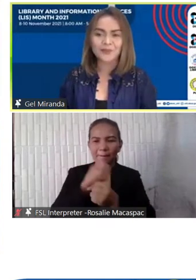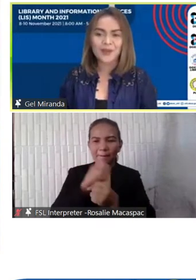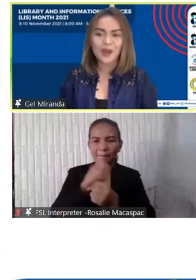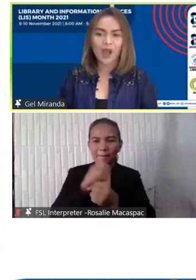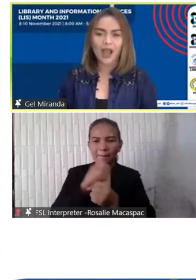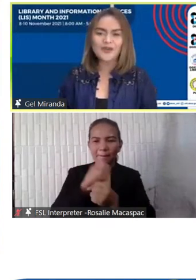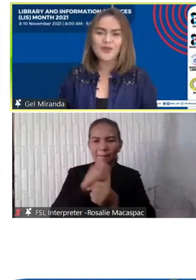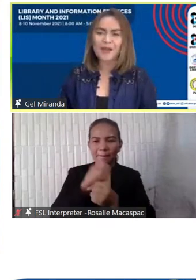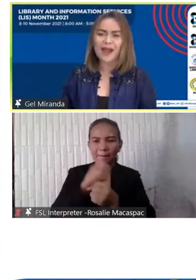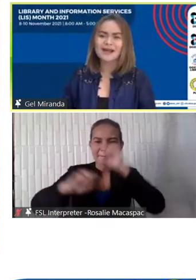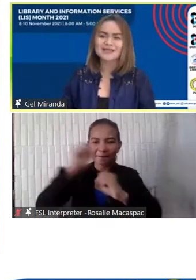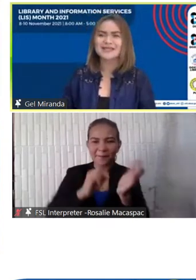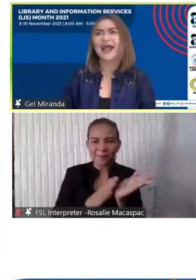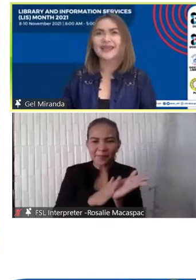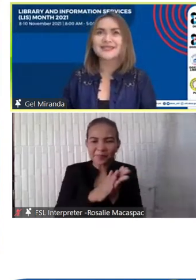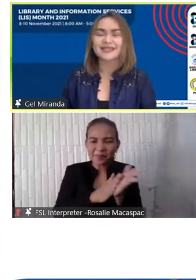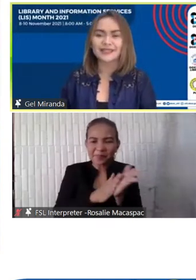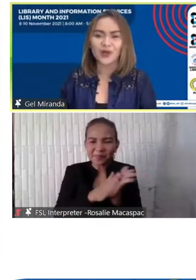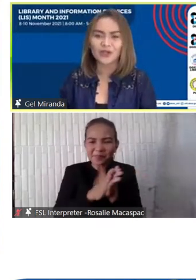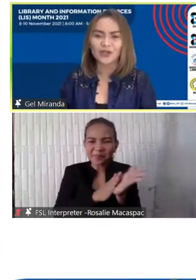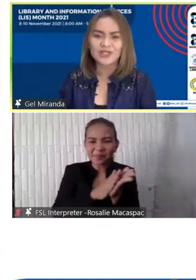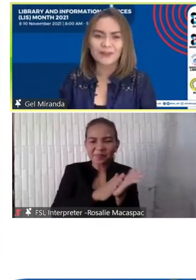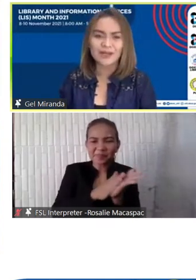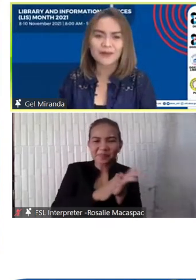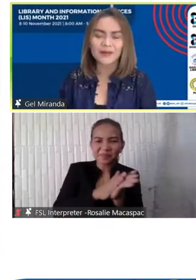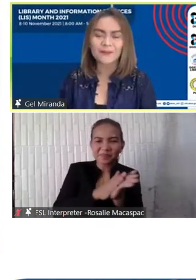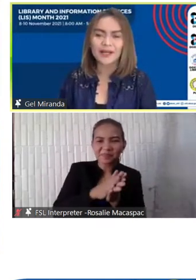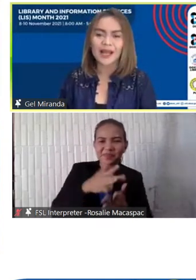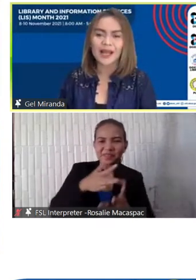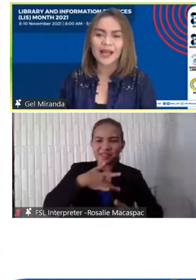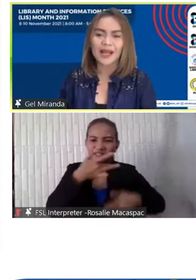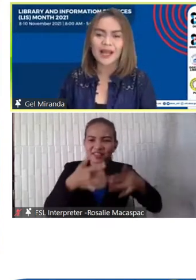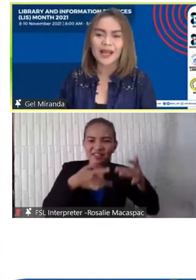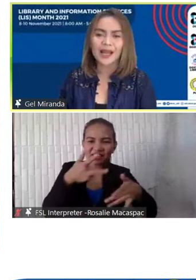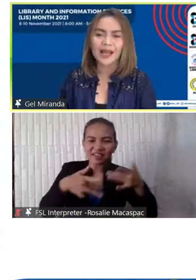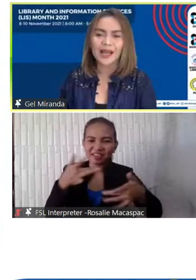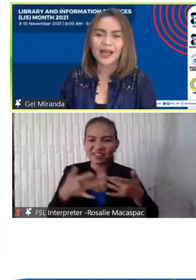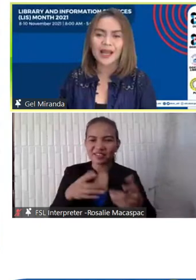Parang ano nga ba ang science and technology? Parang pagka